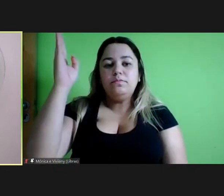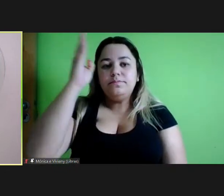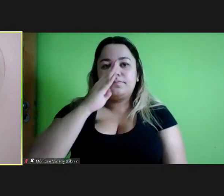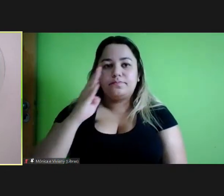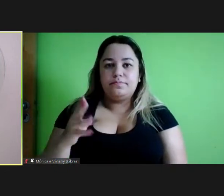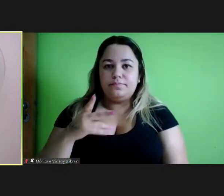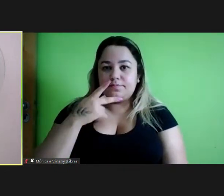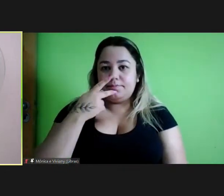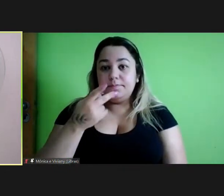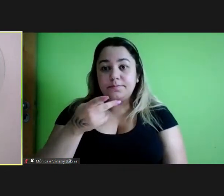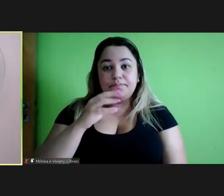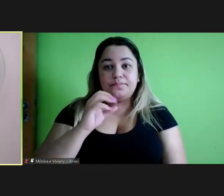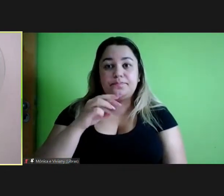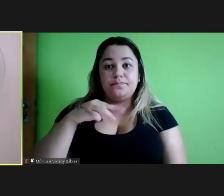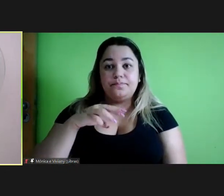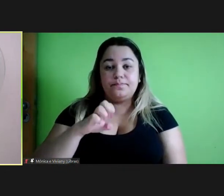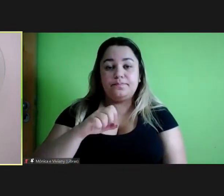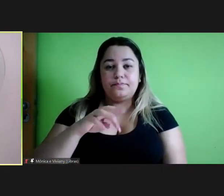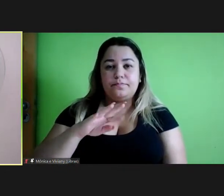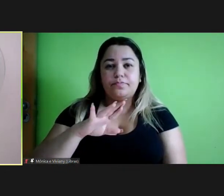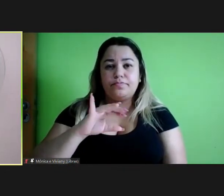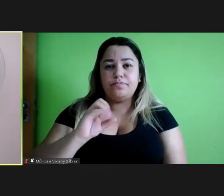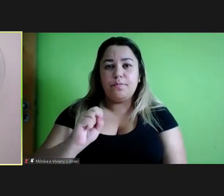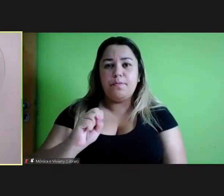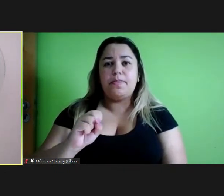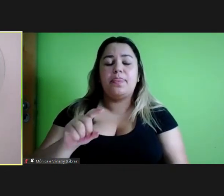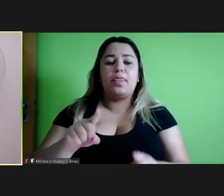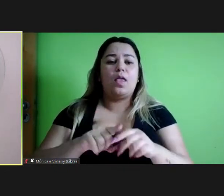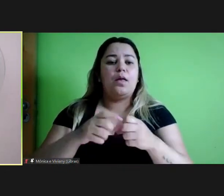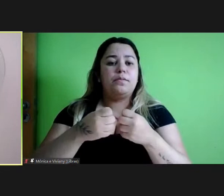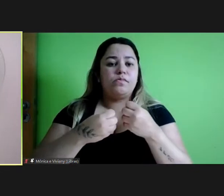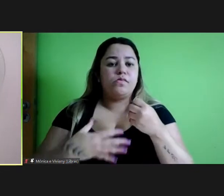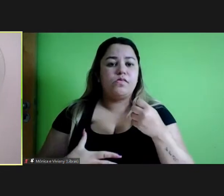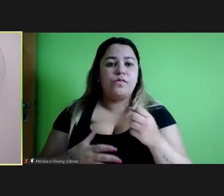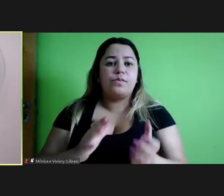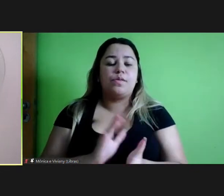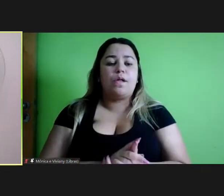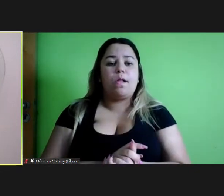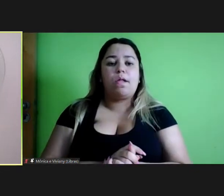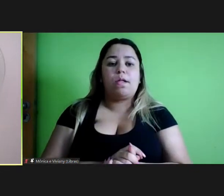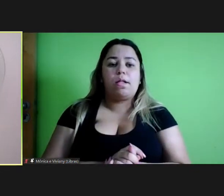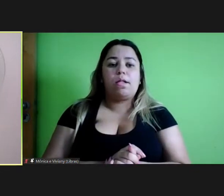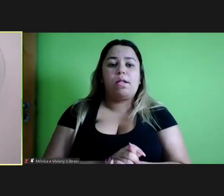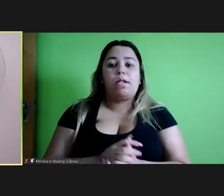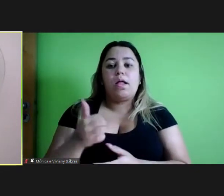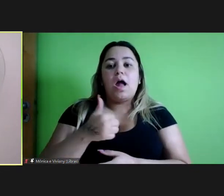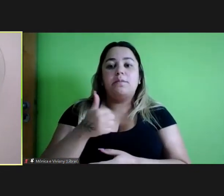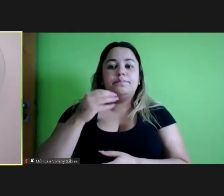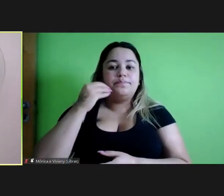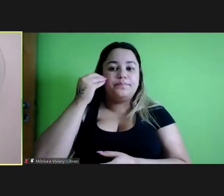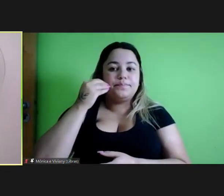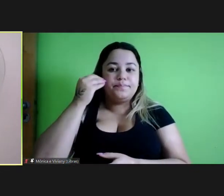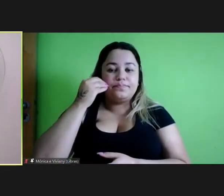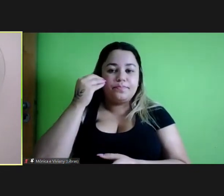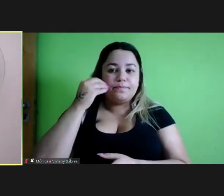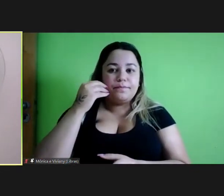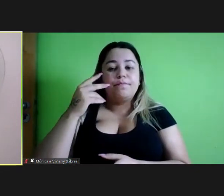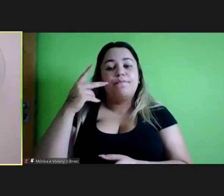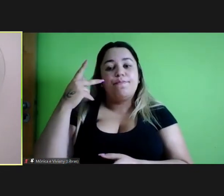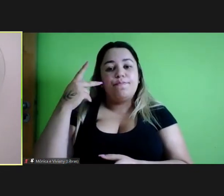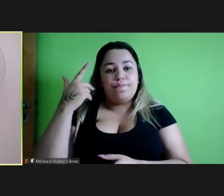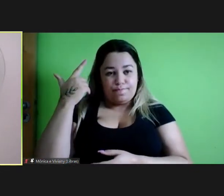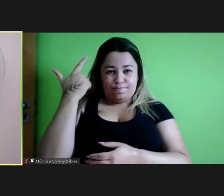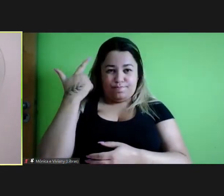Care of the Ministry of Healthcare, will make some comments, and after that we'll have the registries or the comments in the chat. The